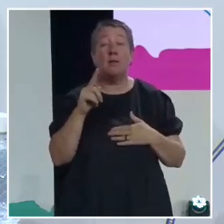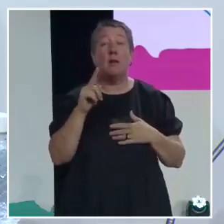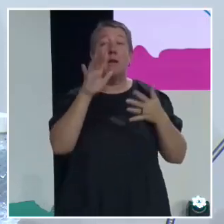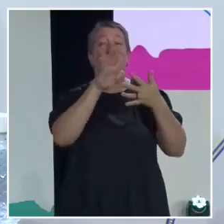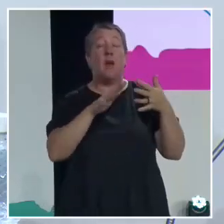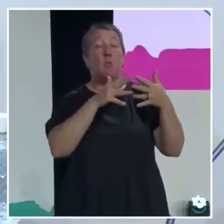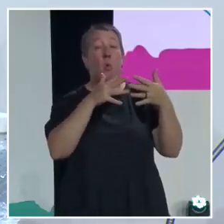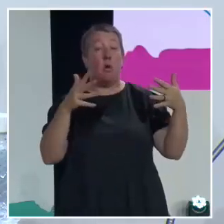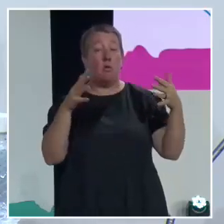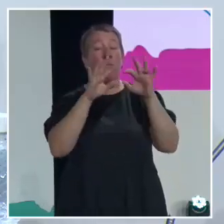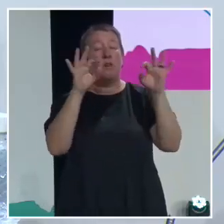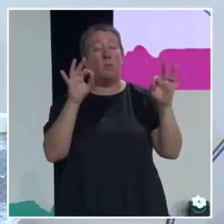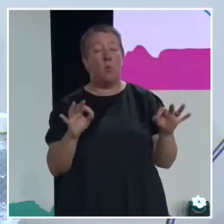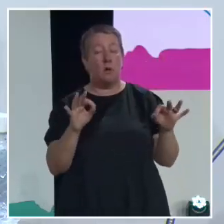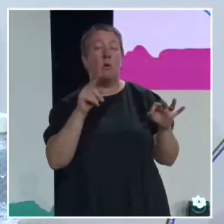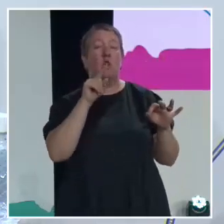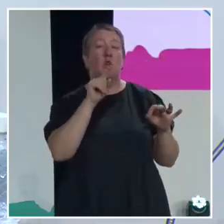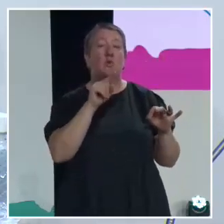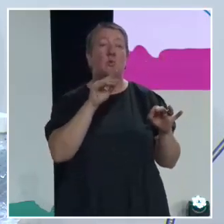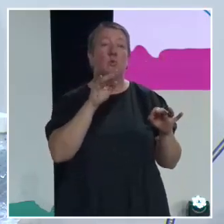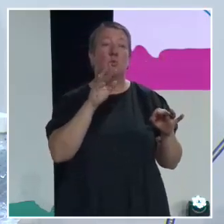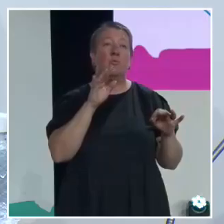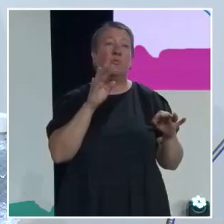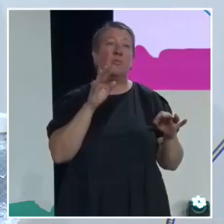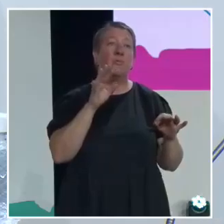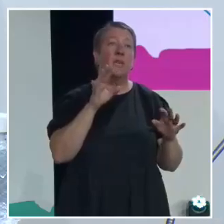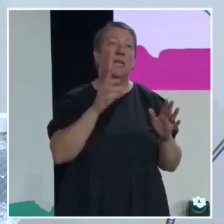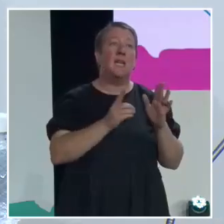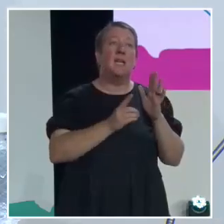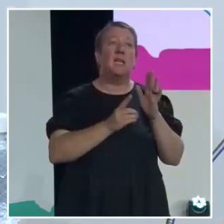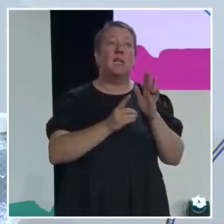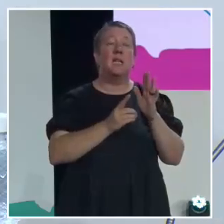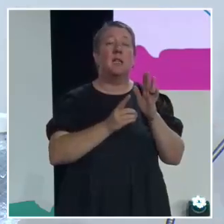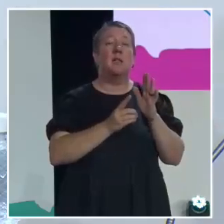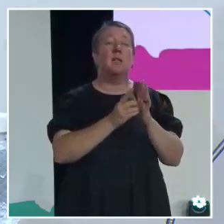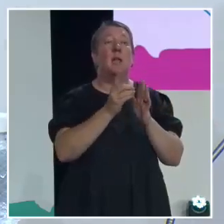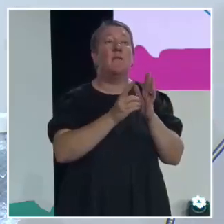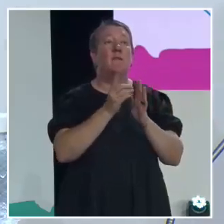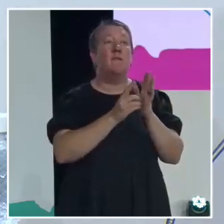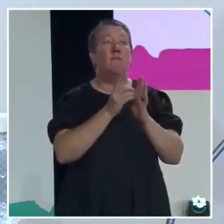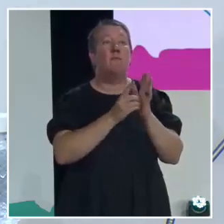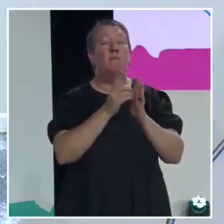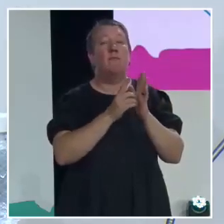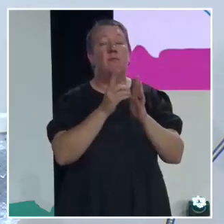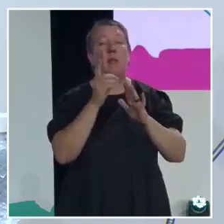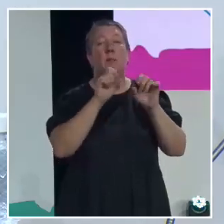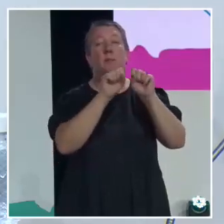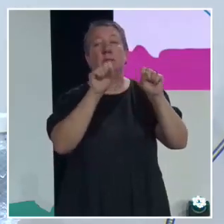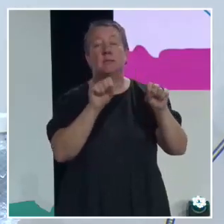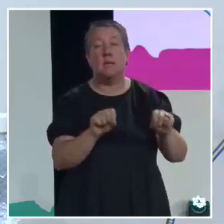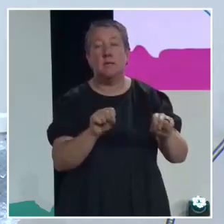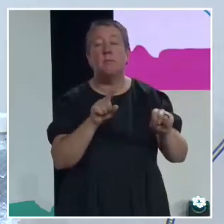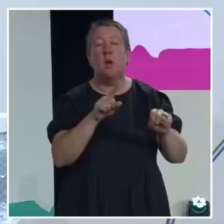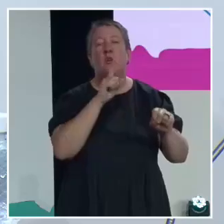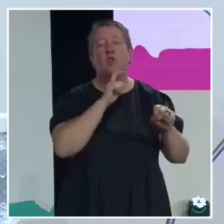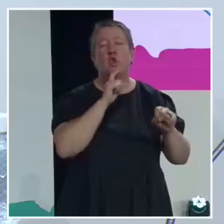framework to develop the system around the use of AI in Africa,